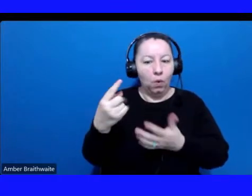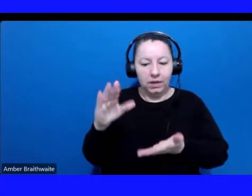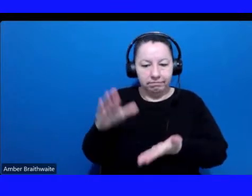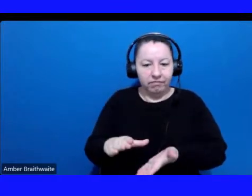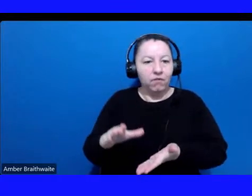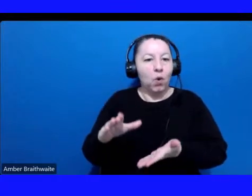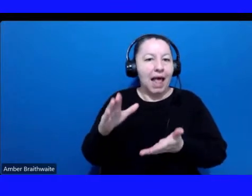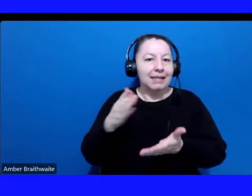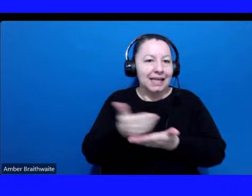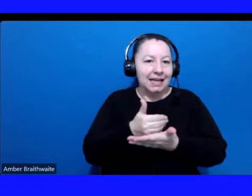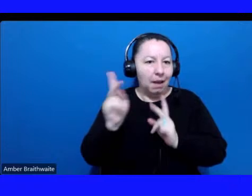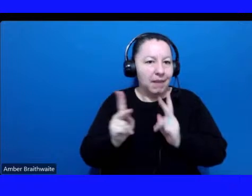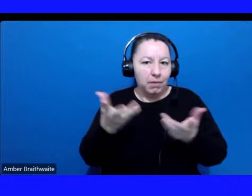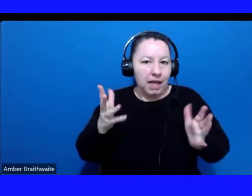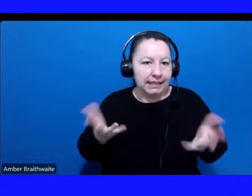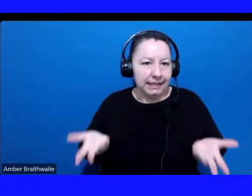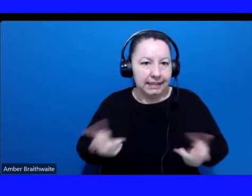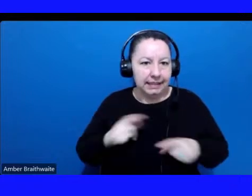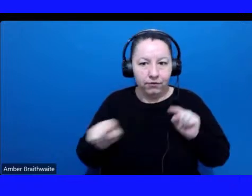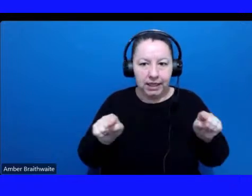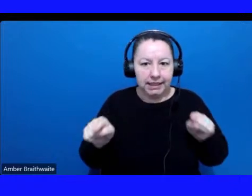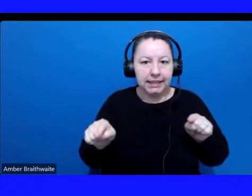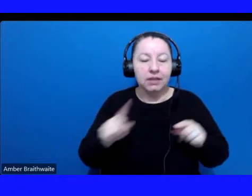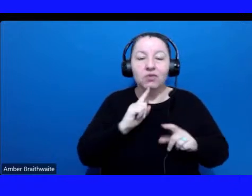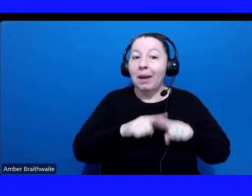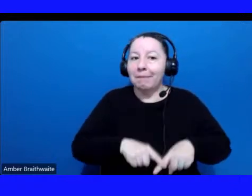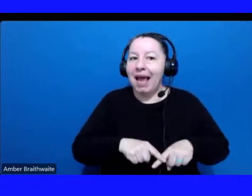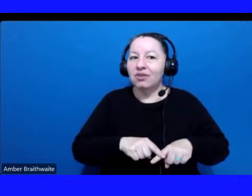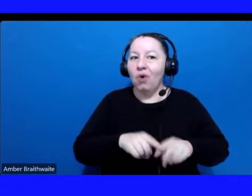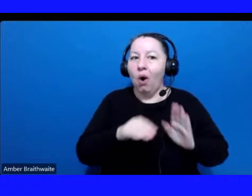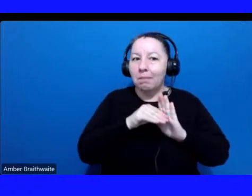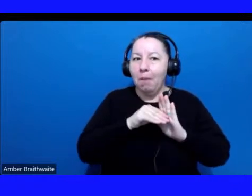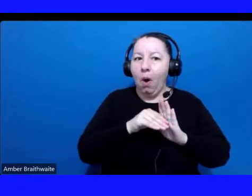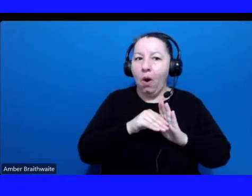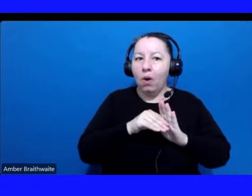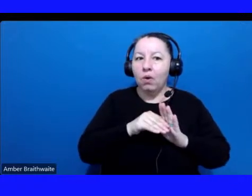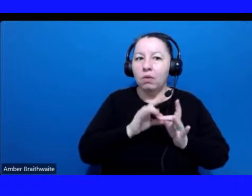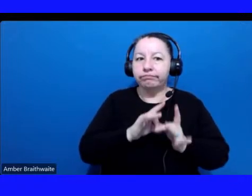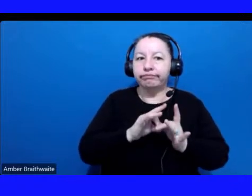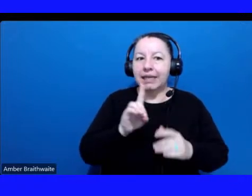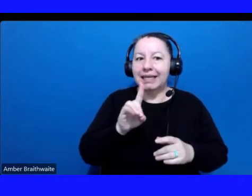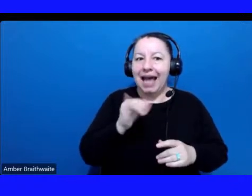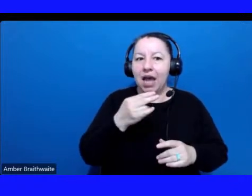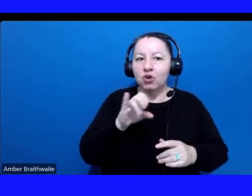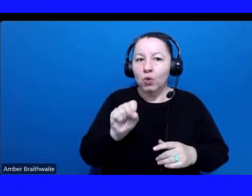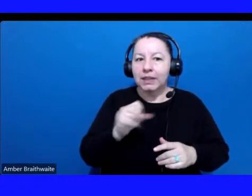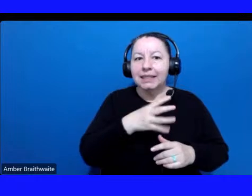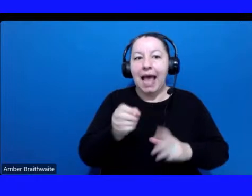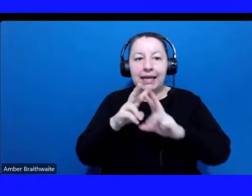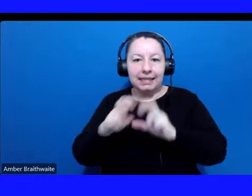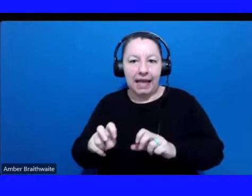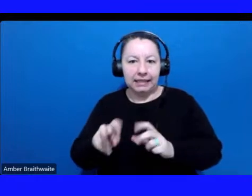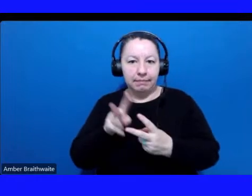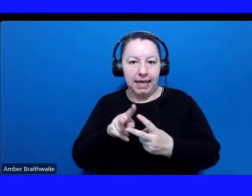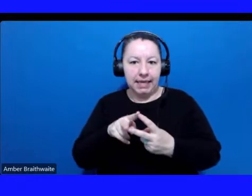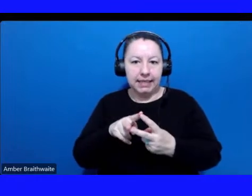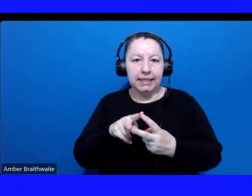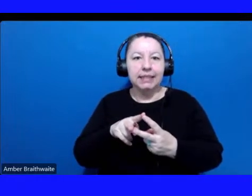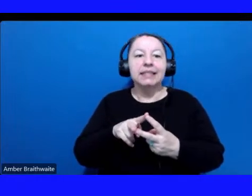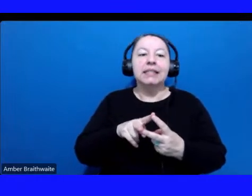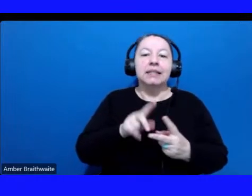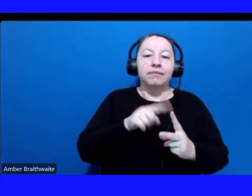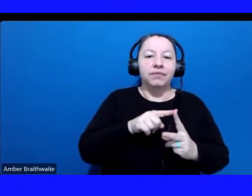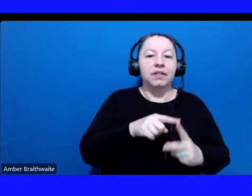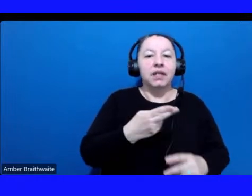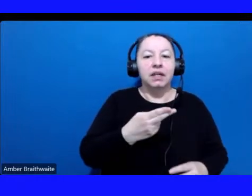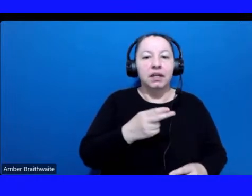or their substandard housing or their abusive spouse. Really, none of that is covered. It's